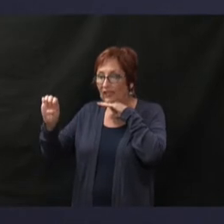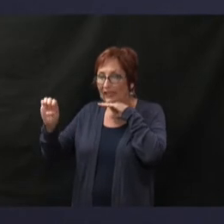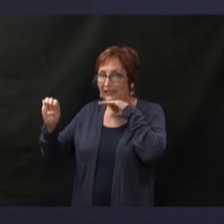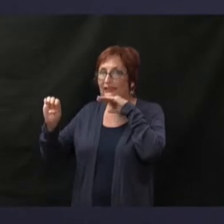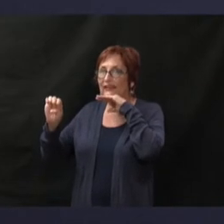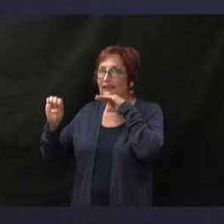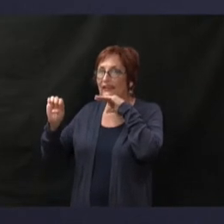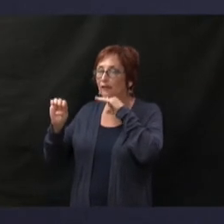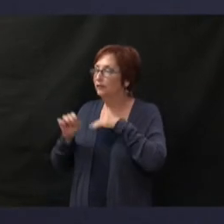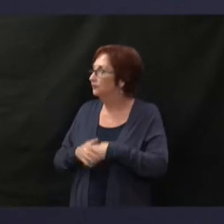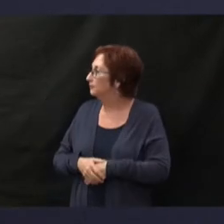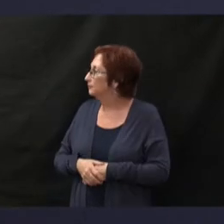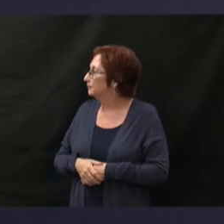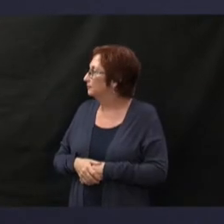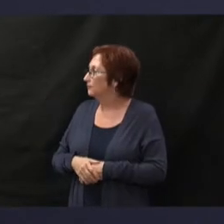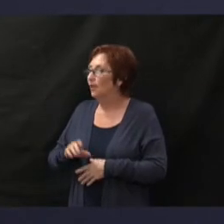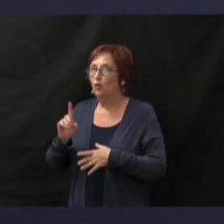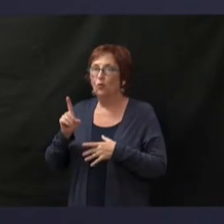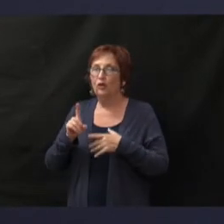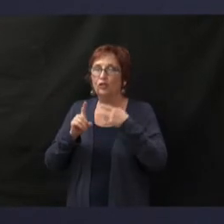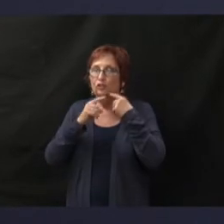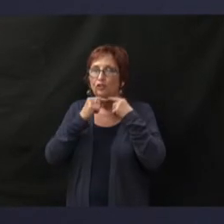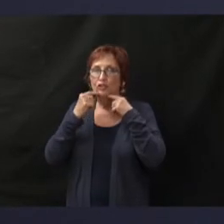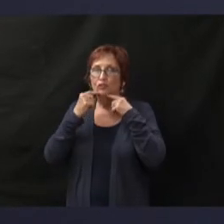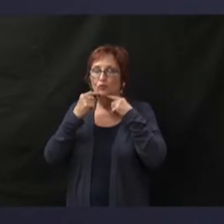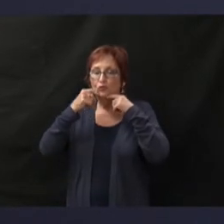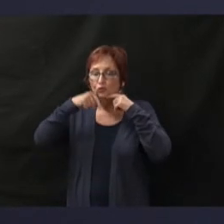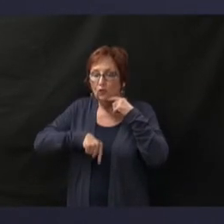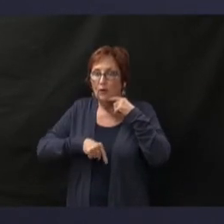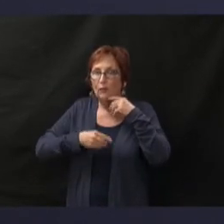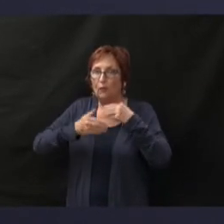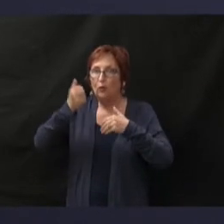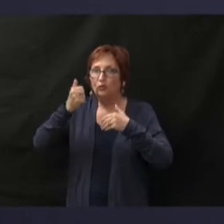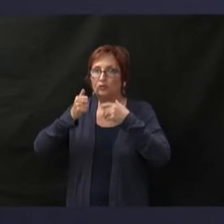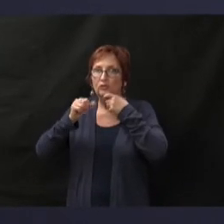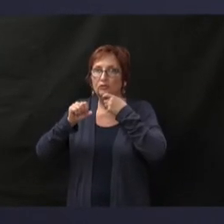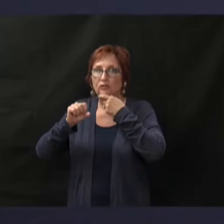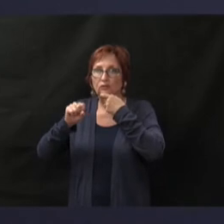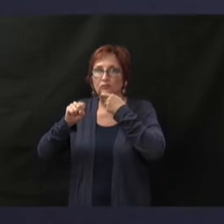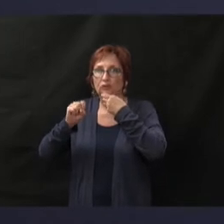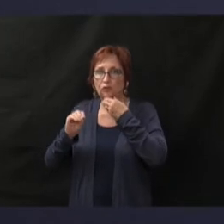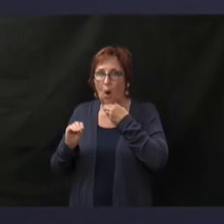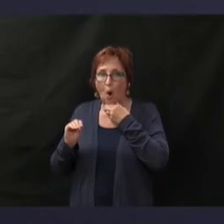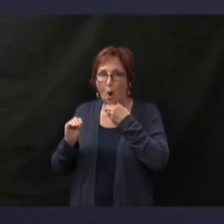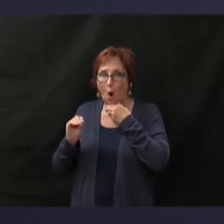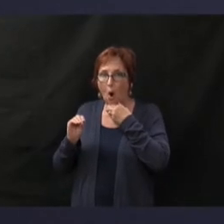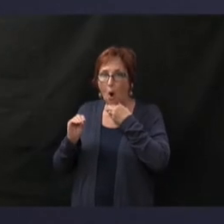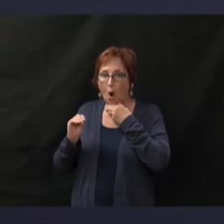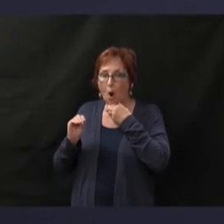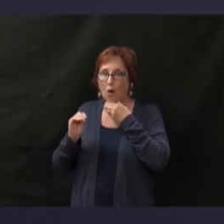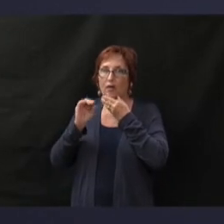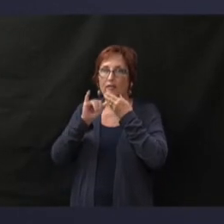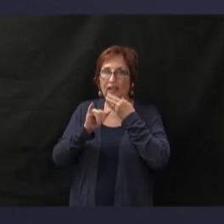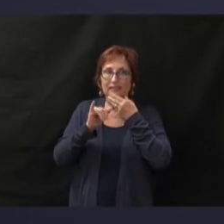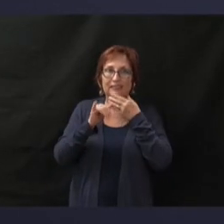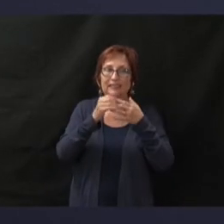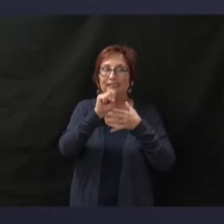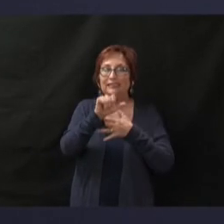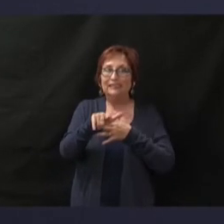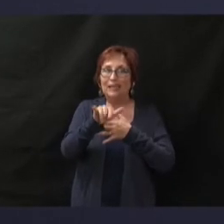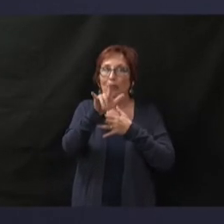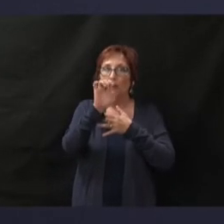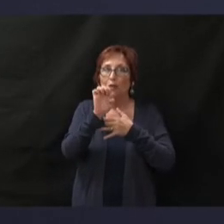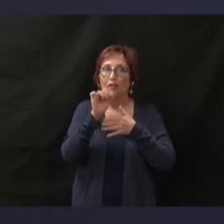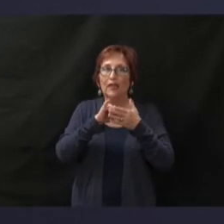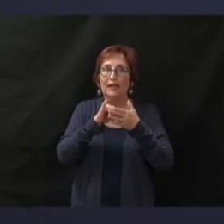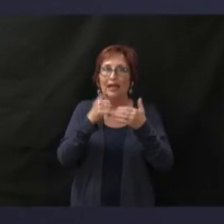Sophie. Okay, where did your chin drop the most? Sophie. That's the accented syllable. The one where it didn't